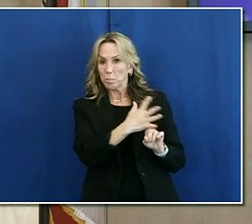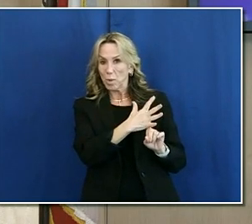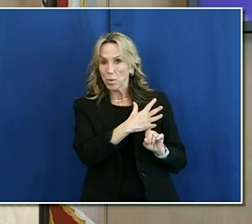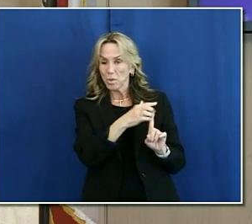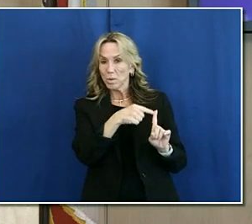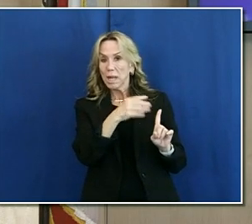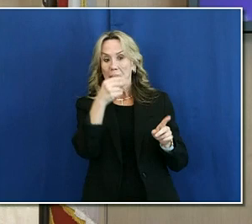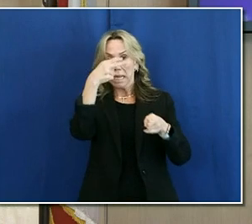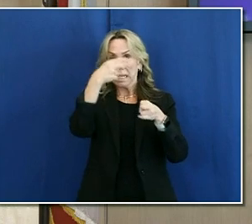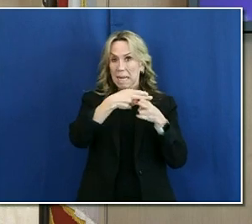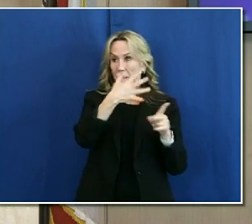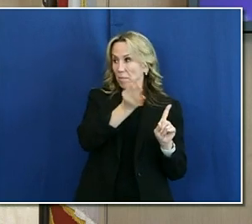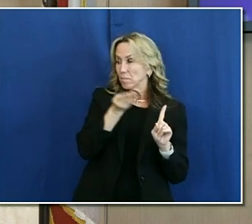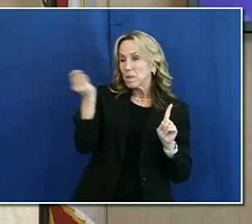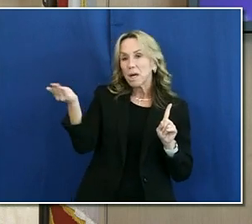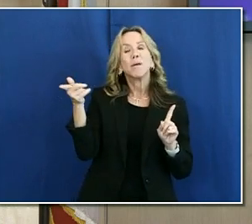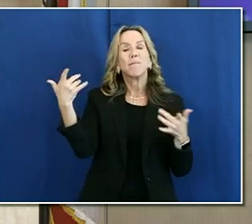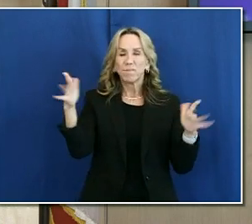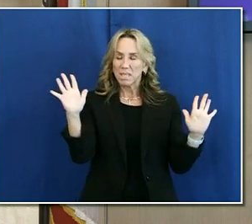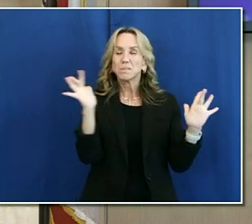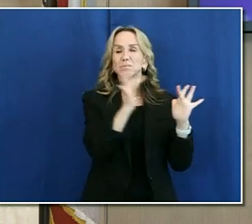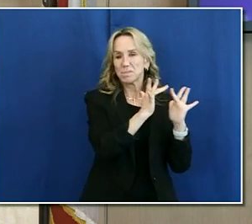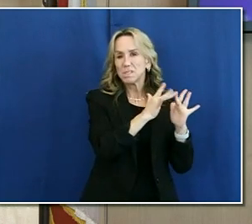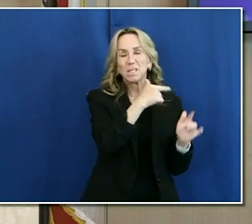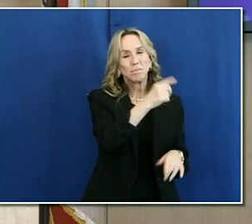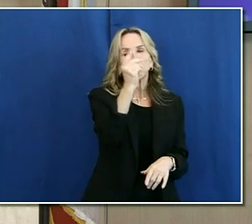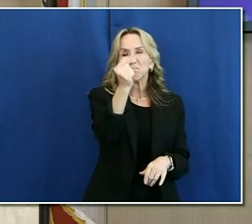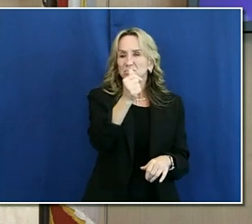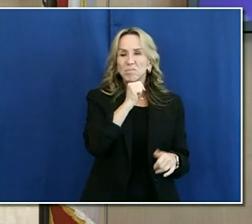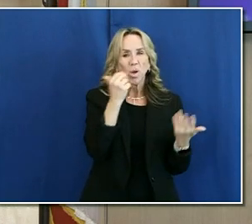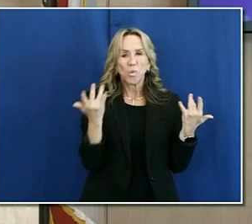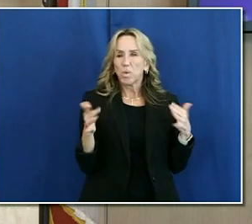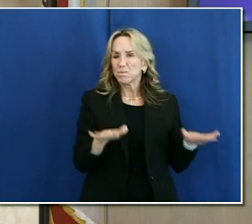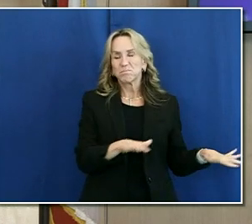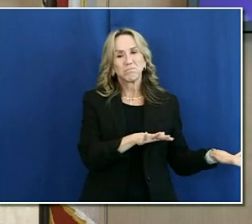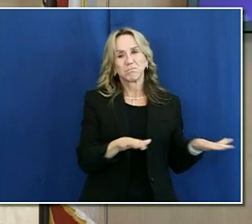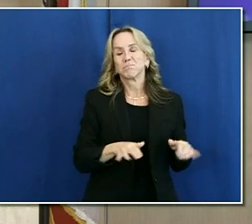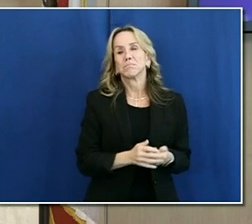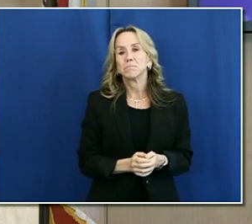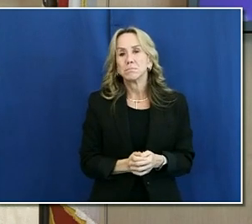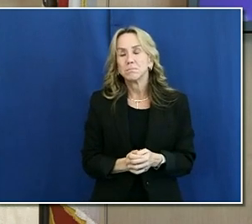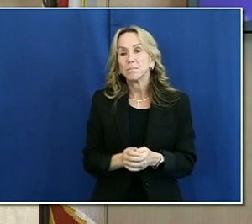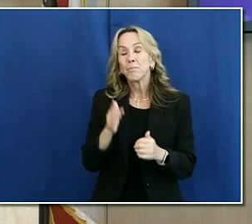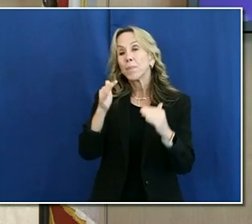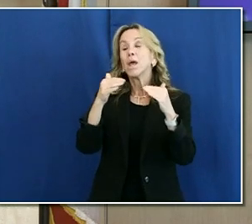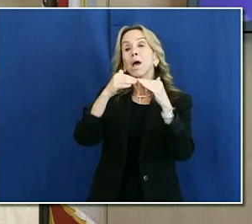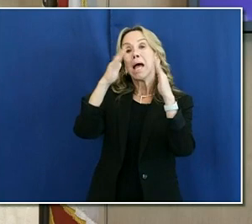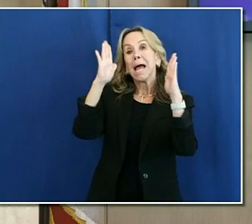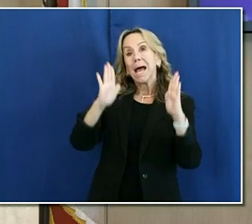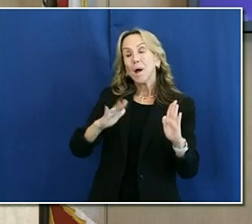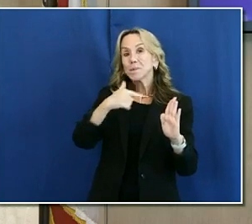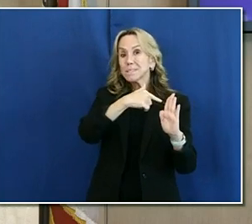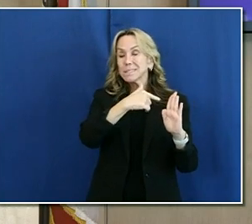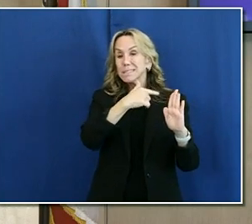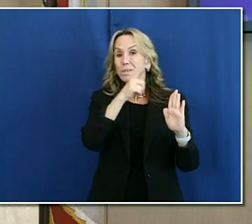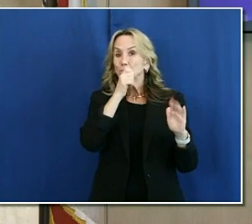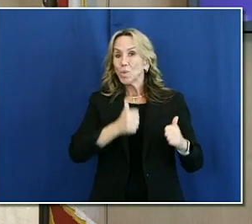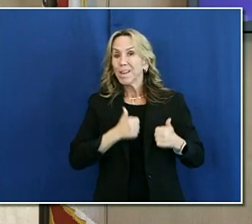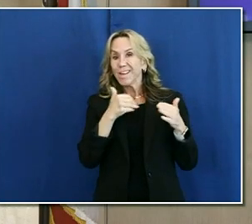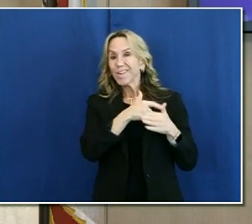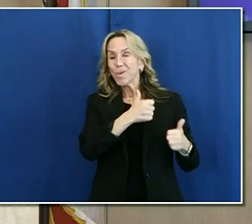been contacted. In terms of housing, we encourage that students currently living in residence halls remain in campus